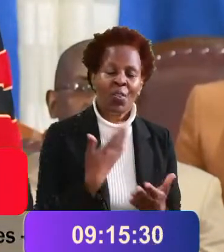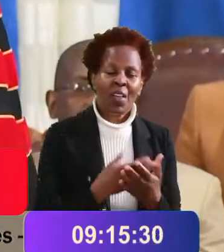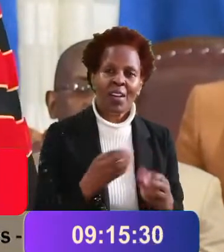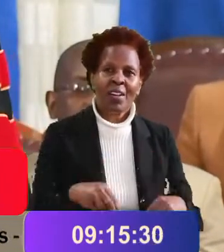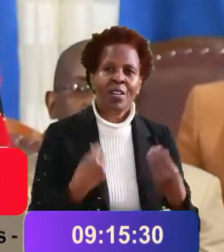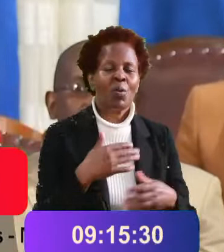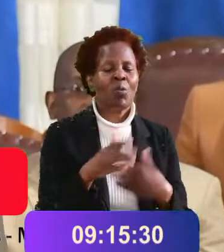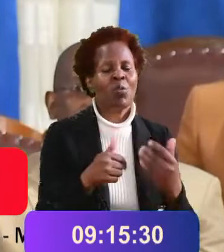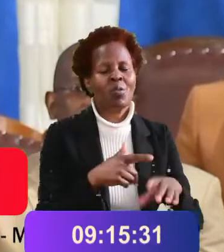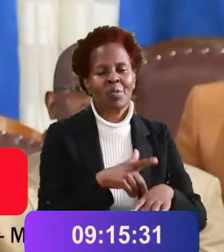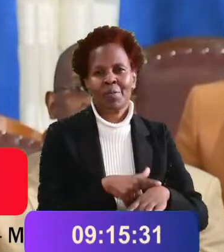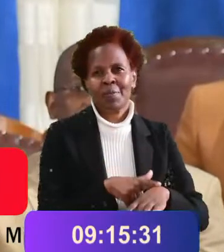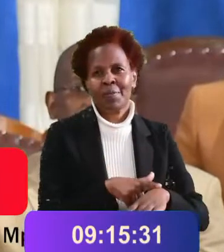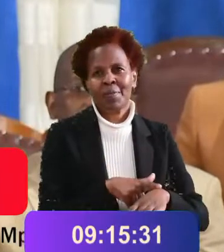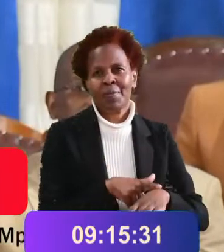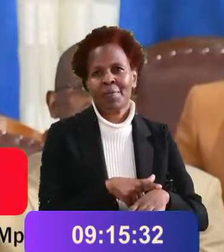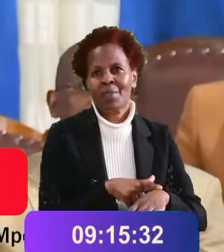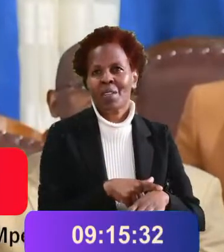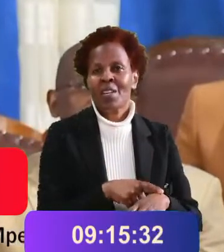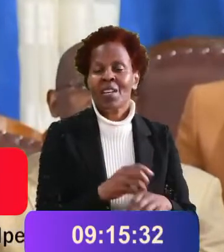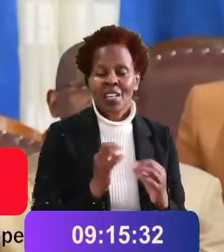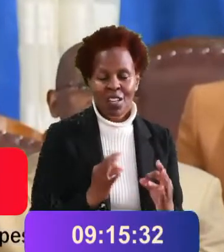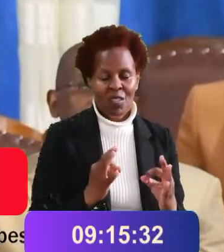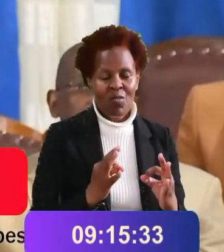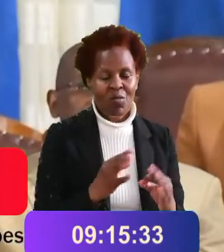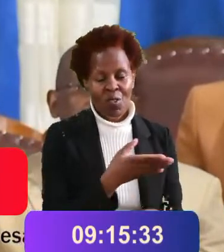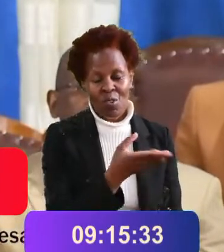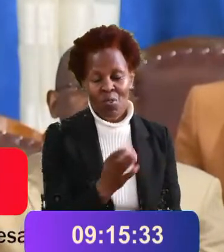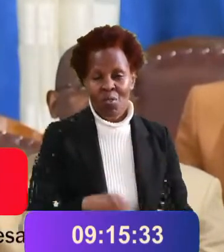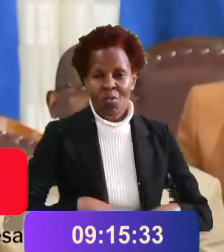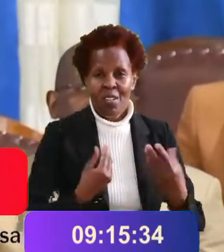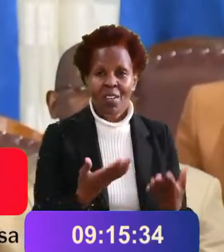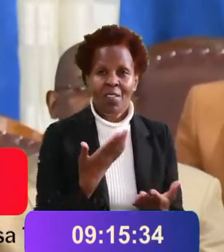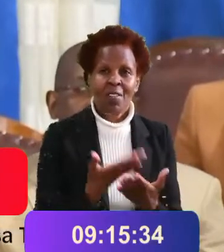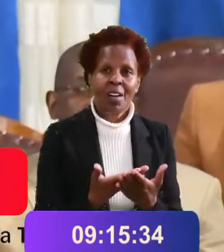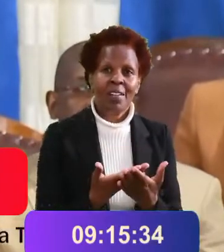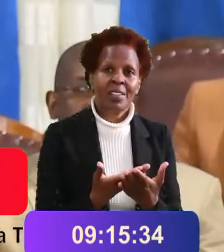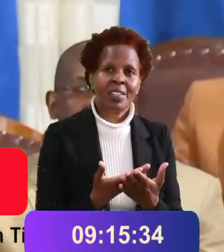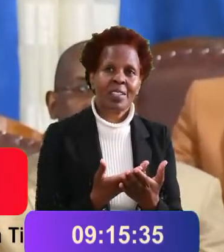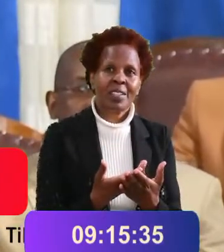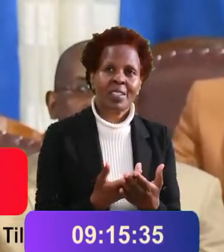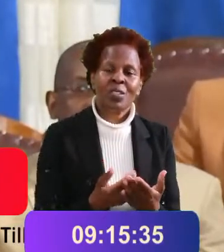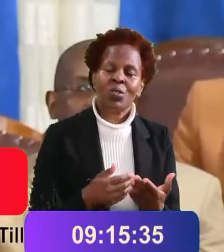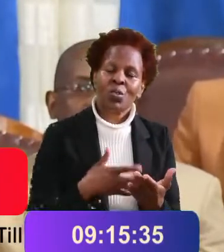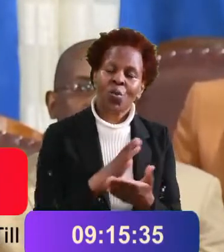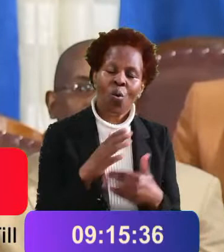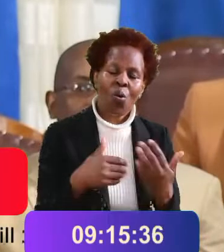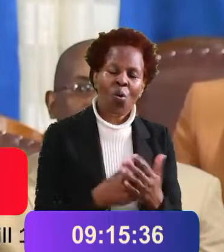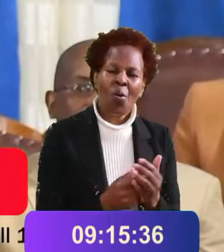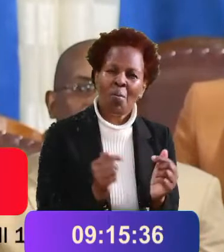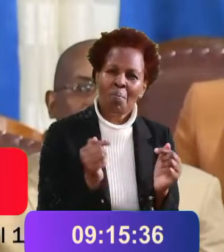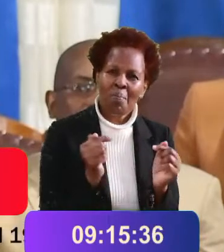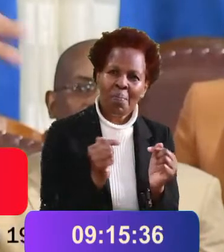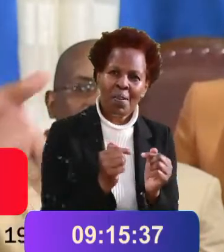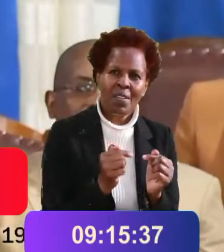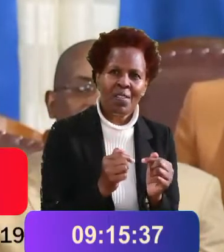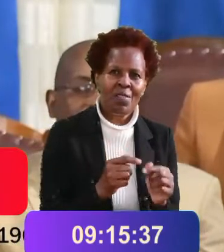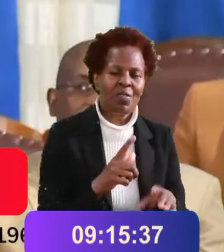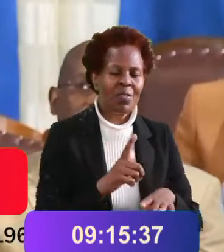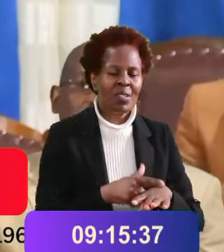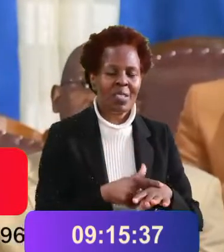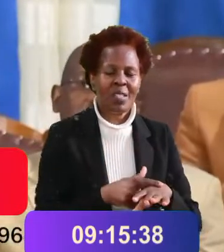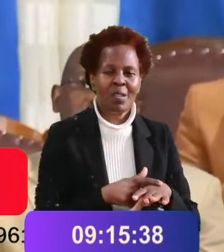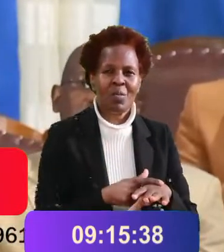things, if you give thanks in all things, even painful things, even